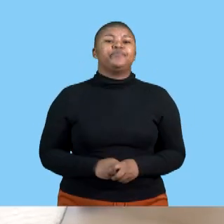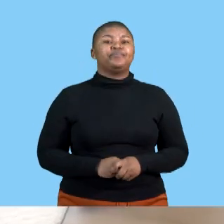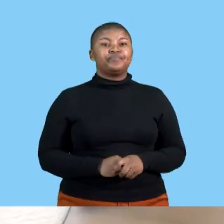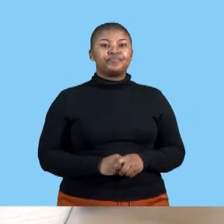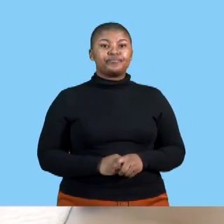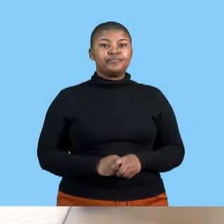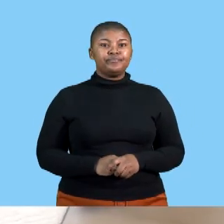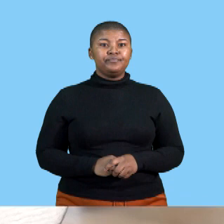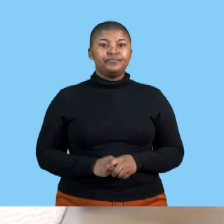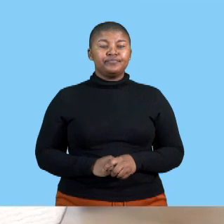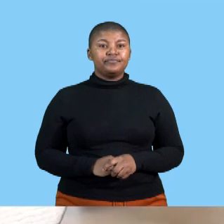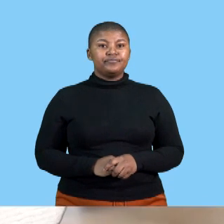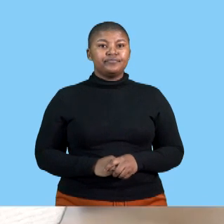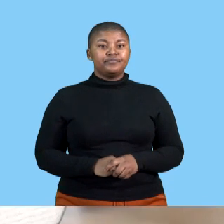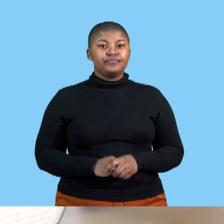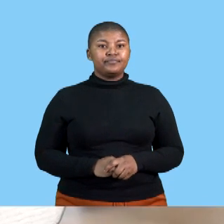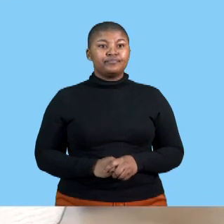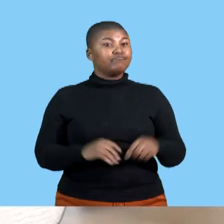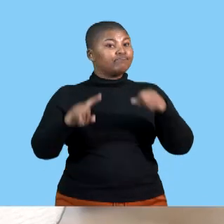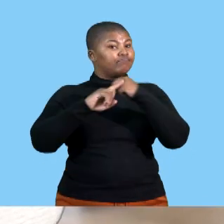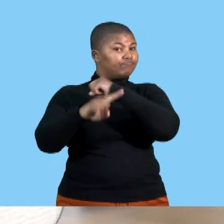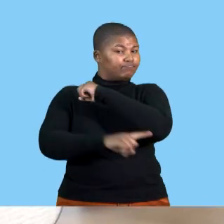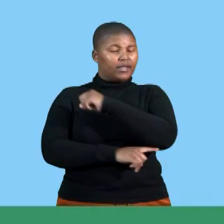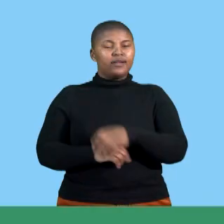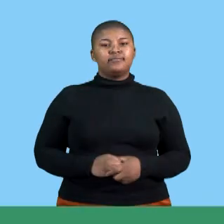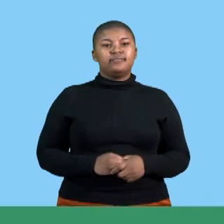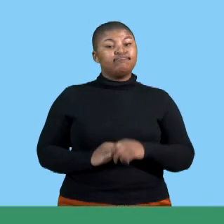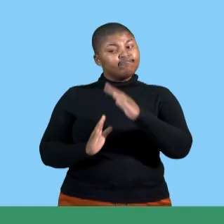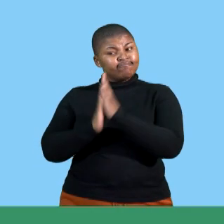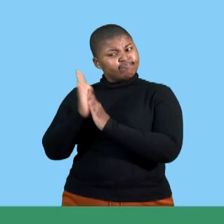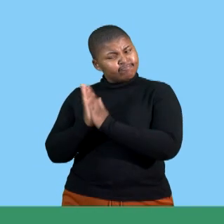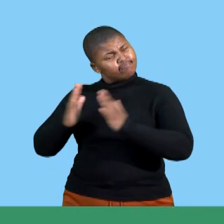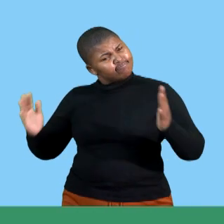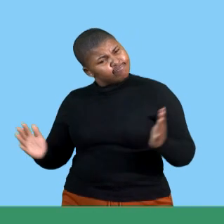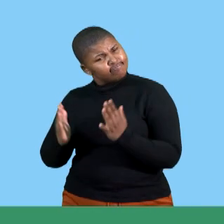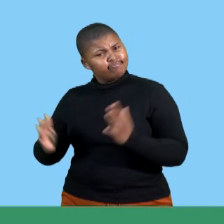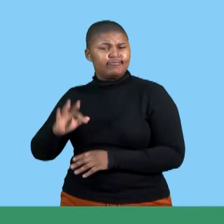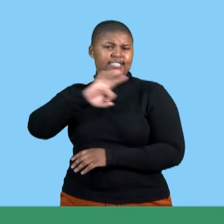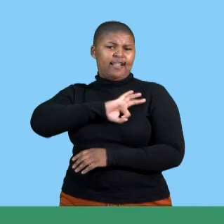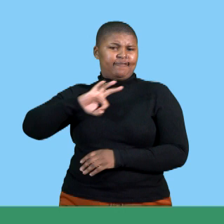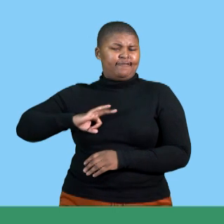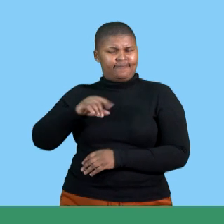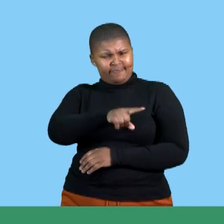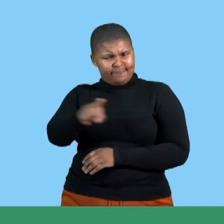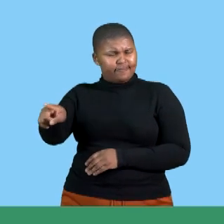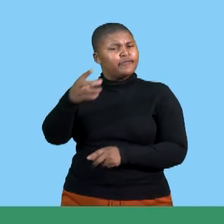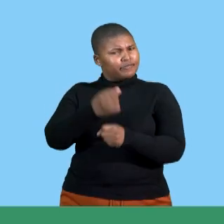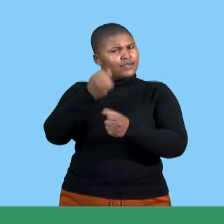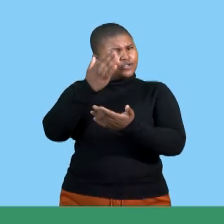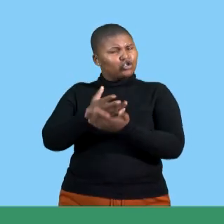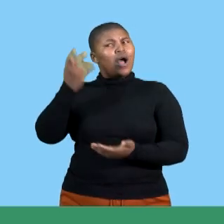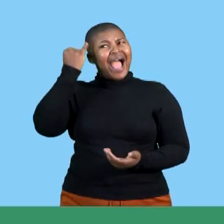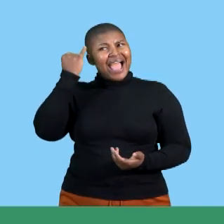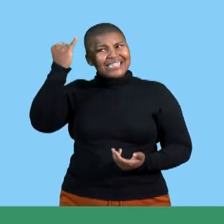Right. Lastly, encourage employees to express their ideas and take risks in